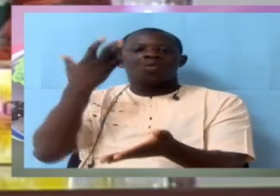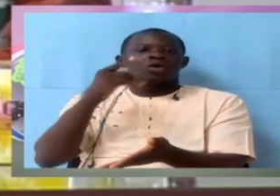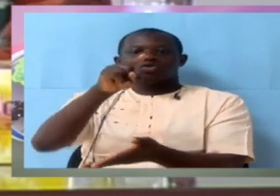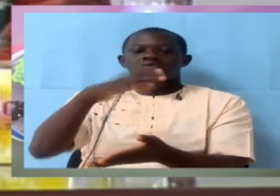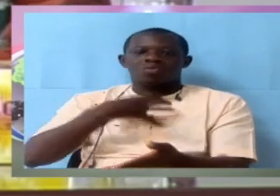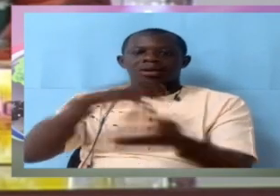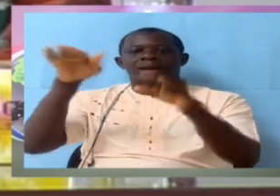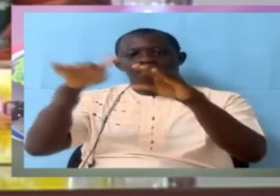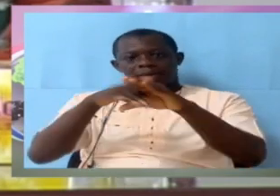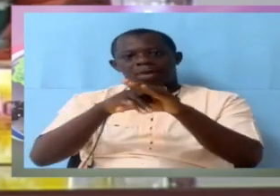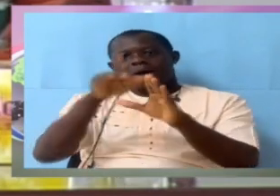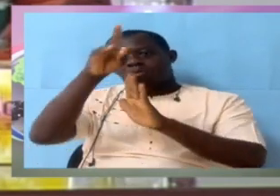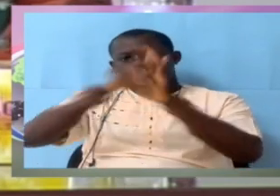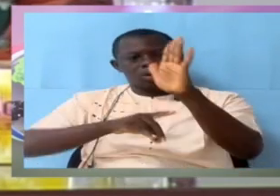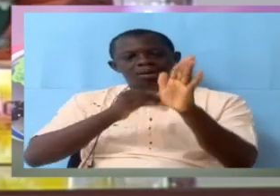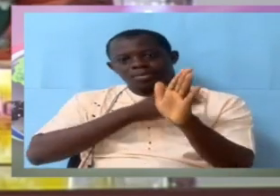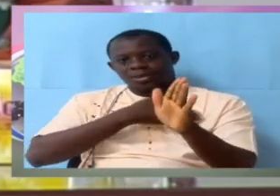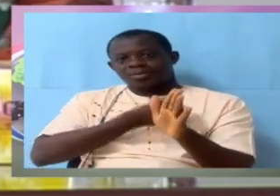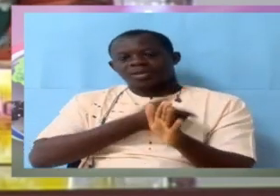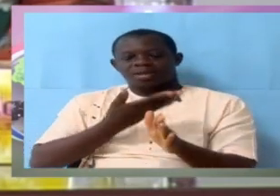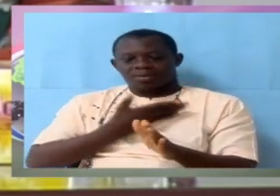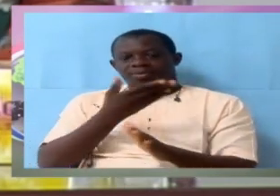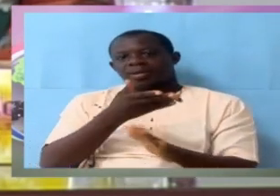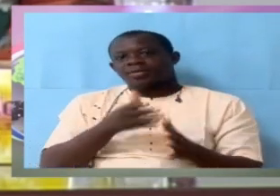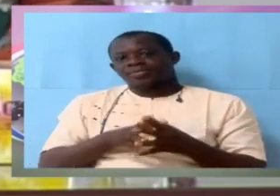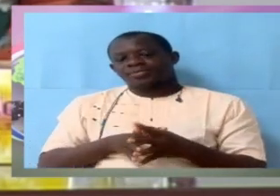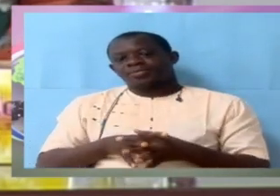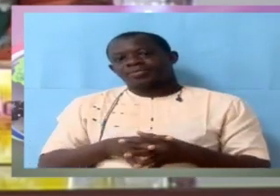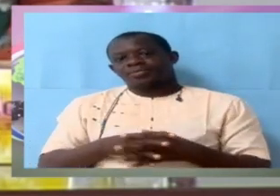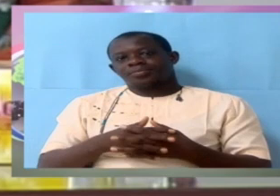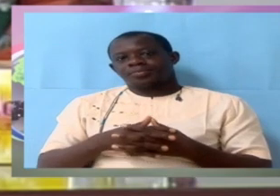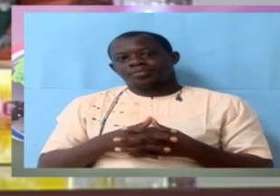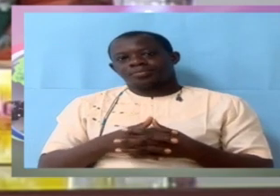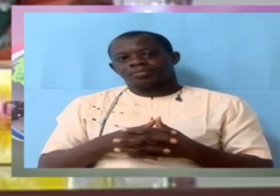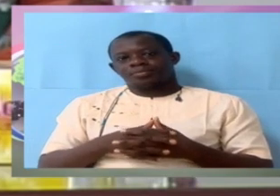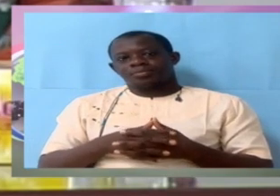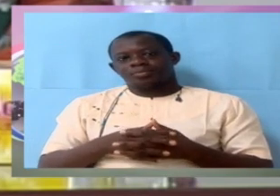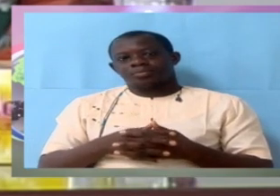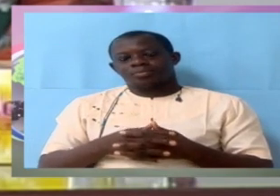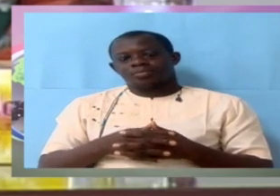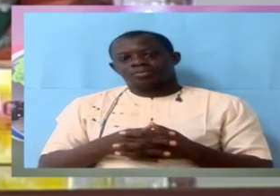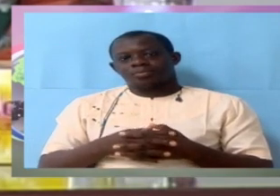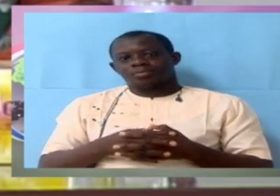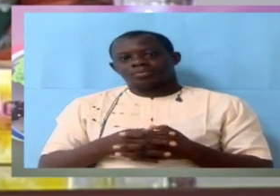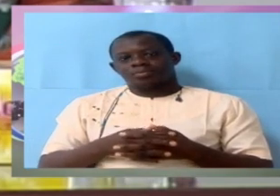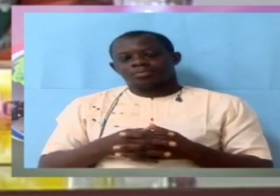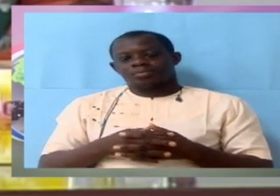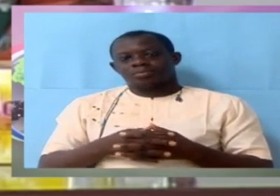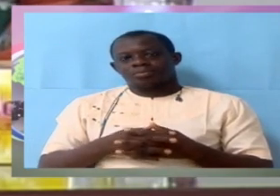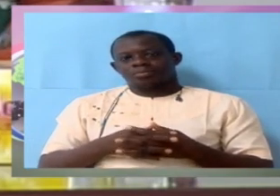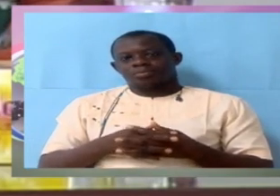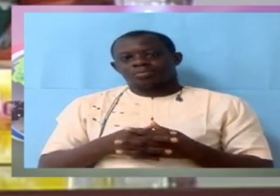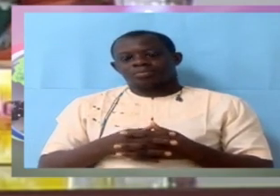Ilakumakon Kono ko Silo Lelbeje Kamenta, Nibe Mari Tala program when you're going to put Ida Jaralo, you're going to Casilo Lel